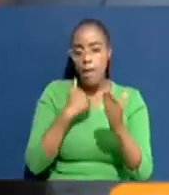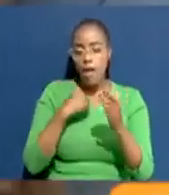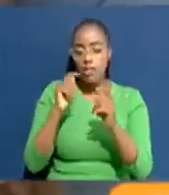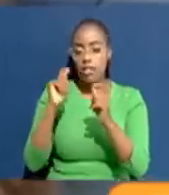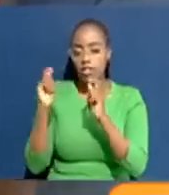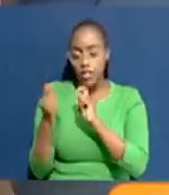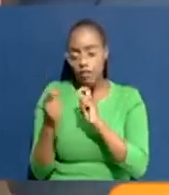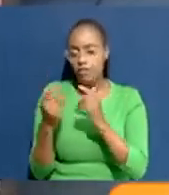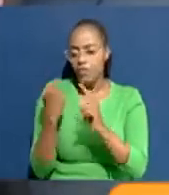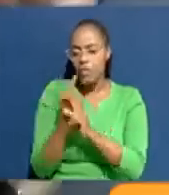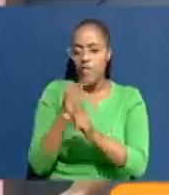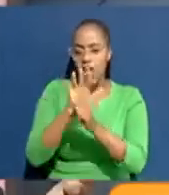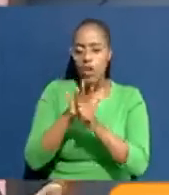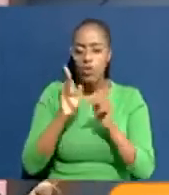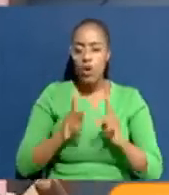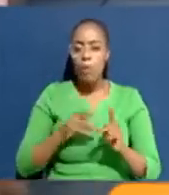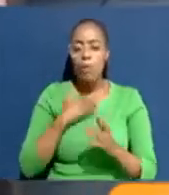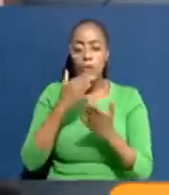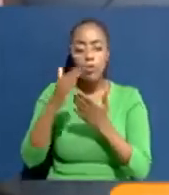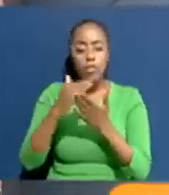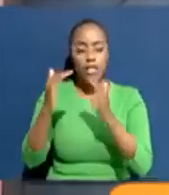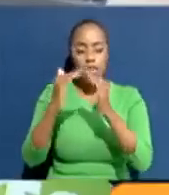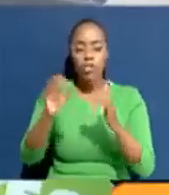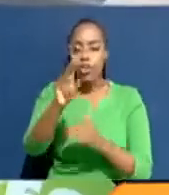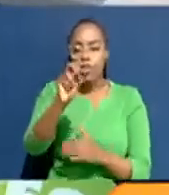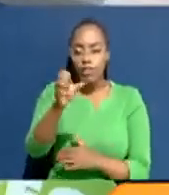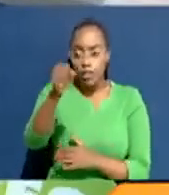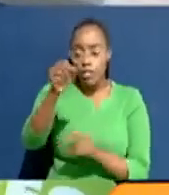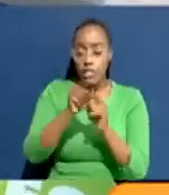Most of the people mm-hmm. actually want to rent. Okay. All right. That's an interesting point.